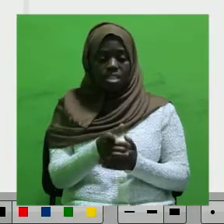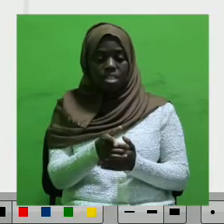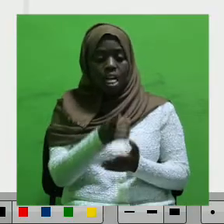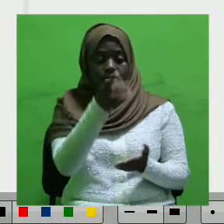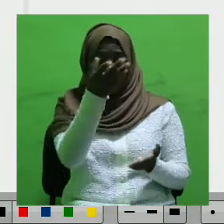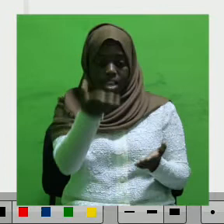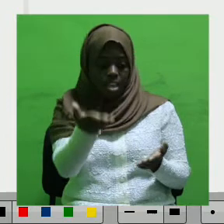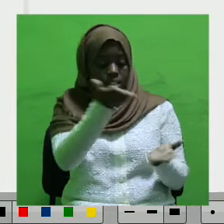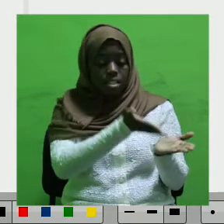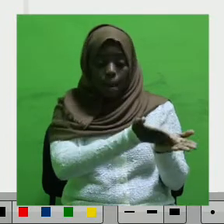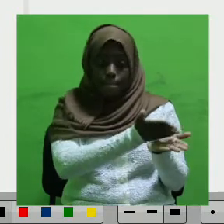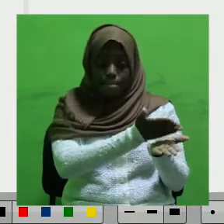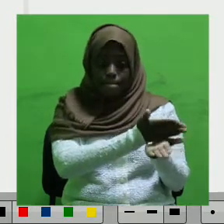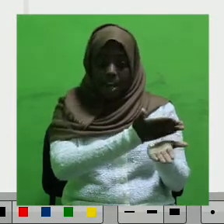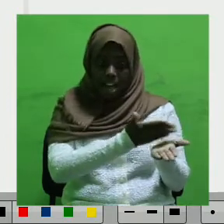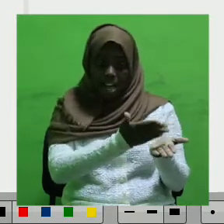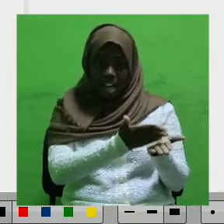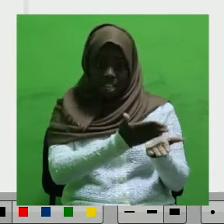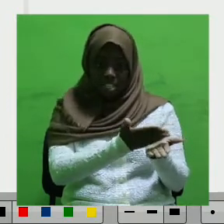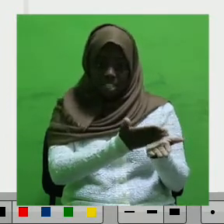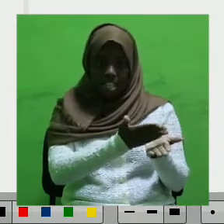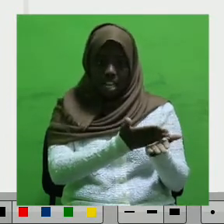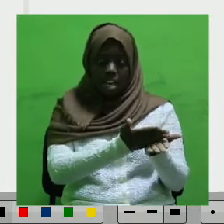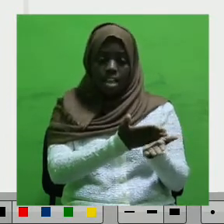these parts which are